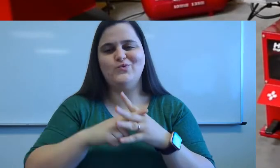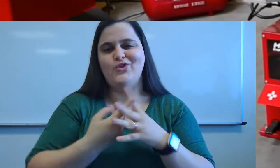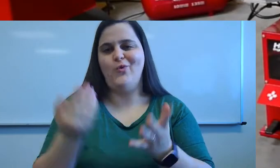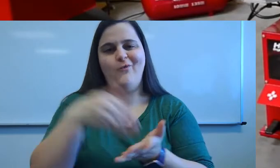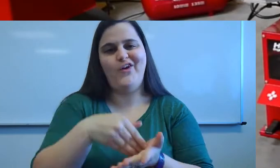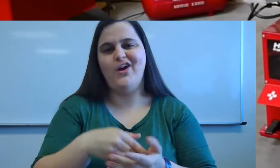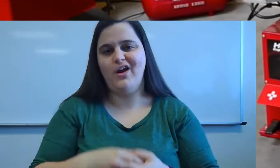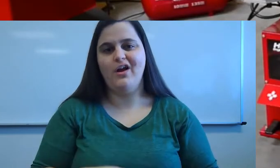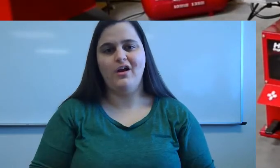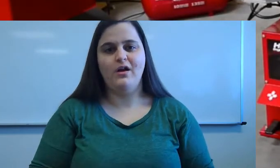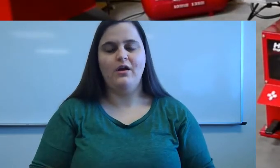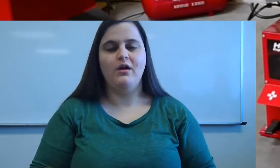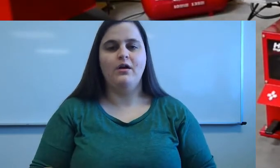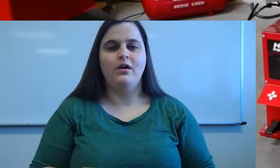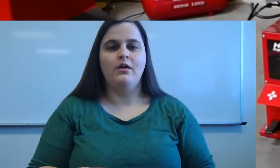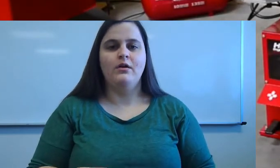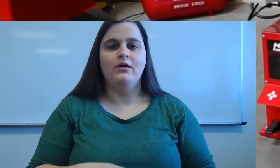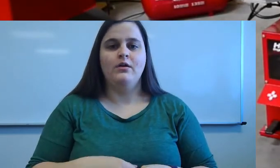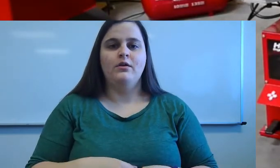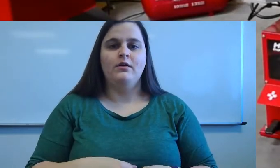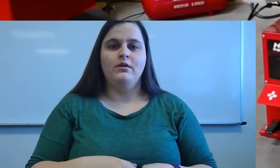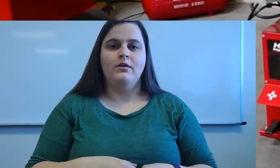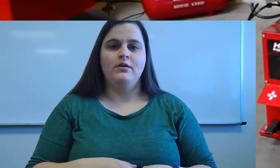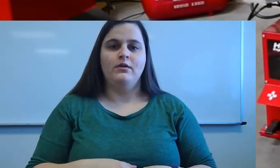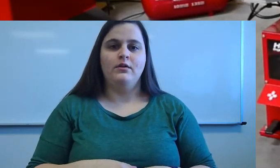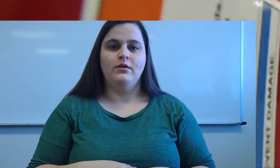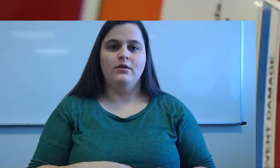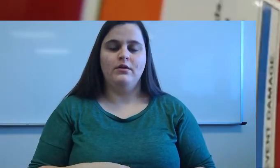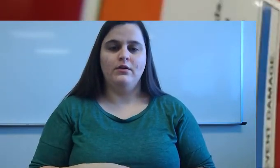and you'll have to start over again. So we push down